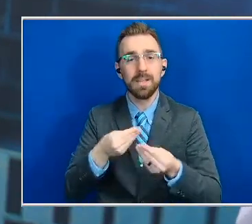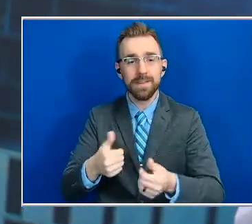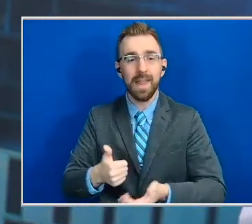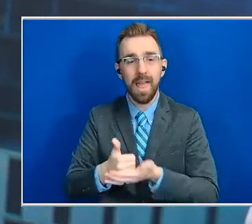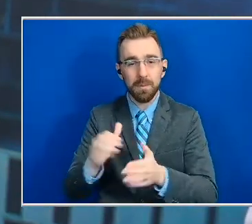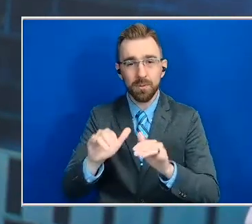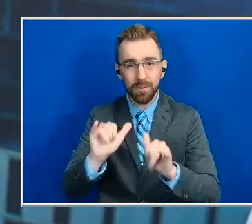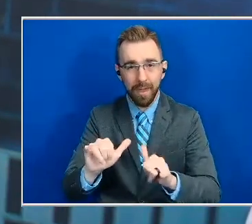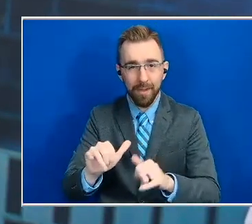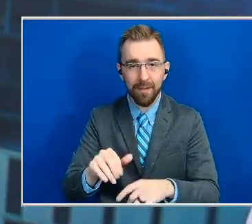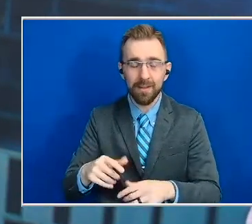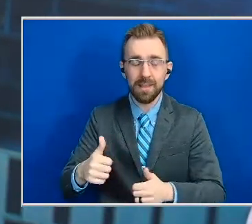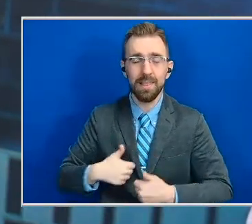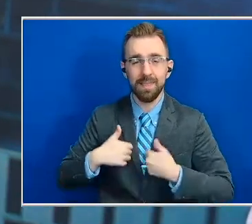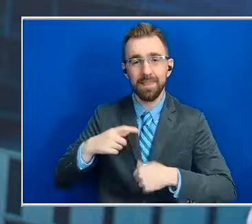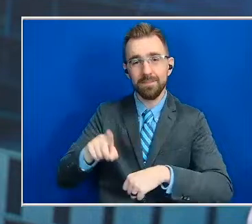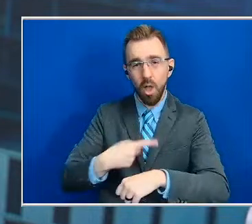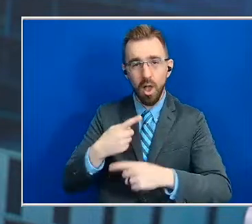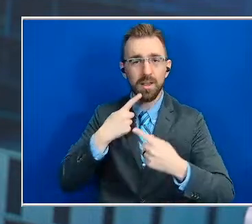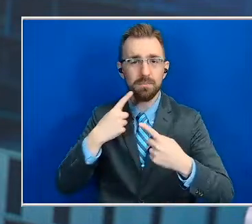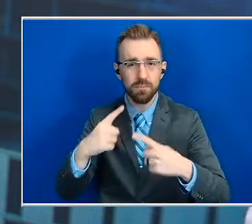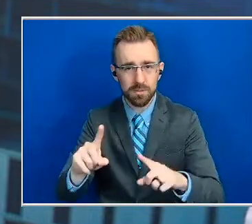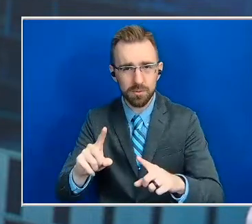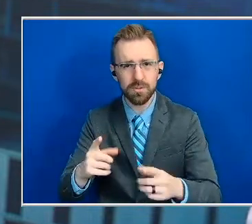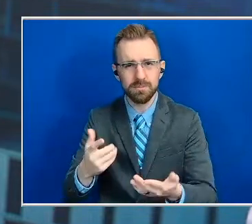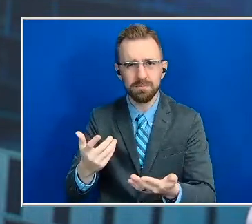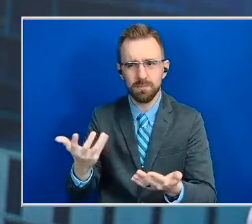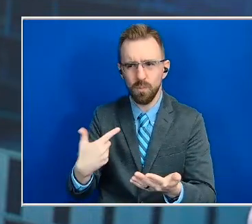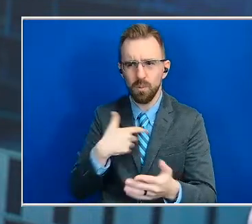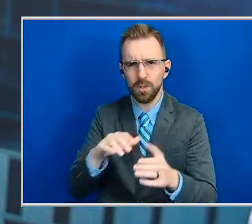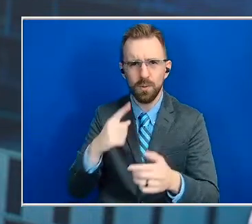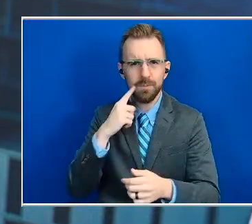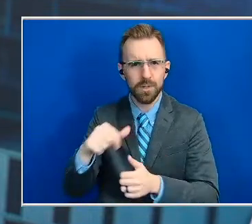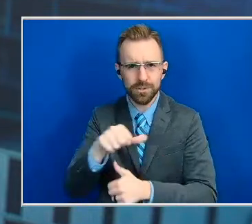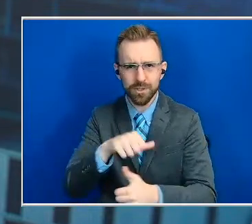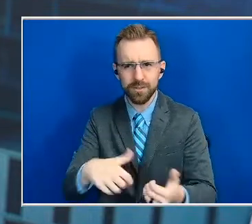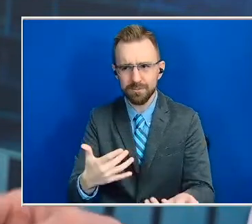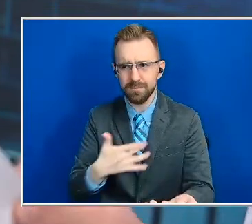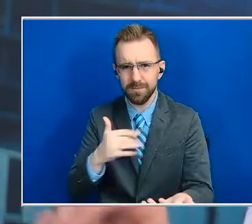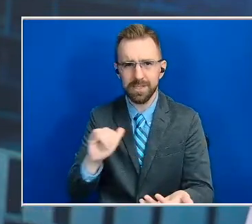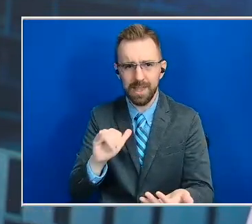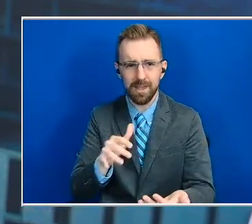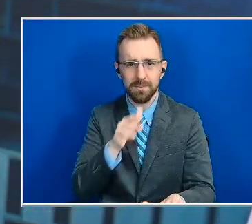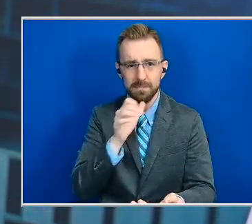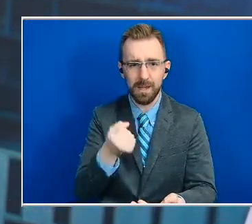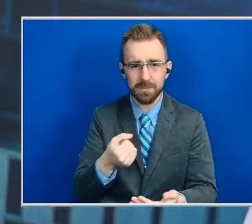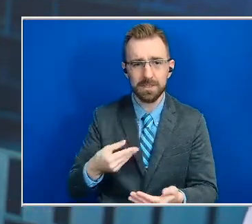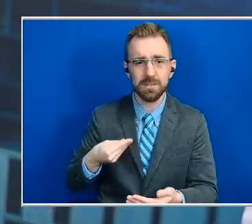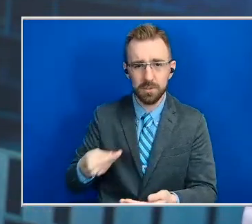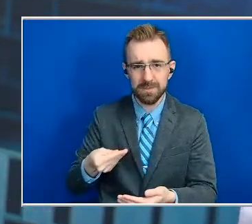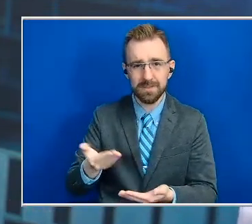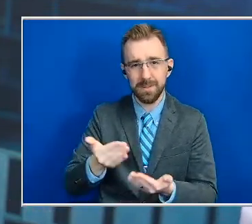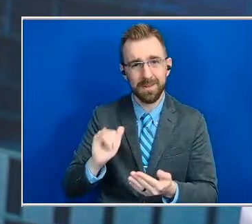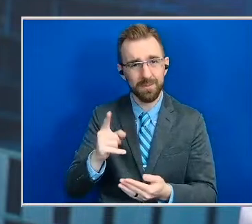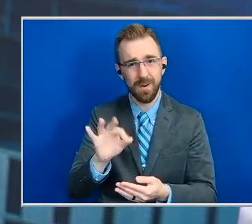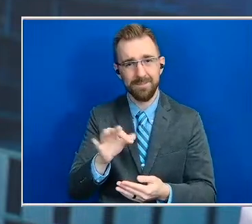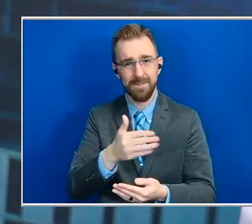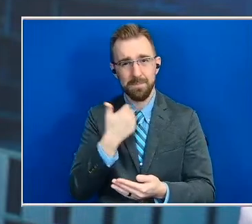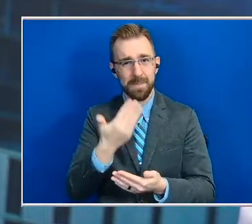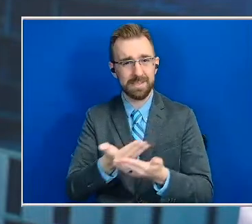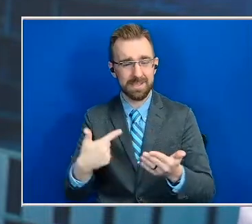prosper. And as we think about what are the things we do for each other, man, it feels like when moms breastfeed, that may be one of the best things that can be done for